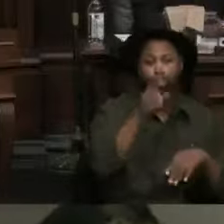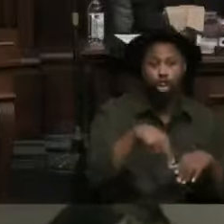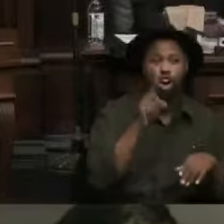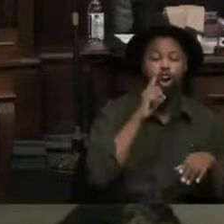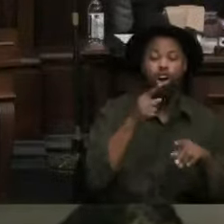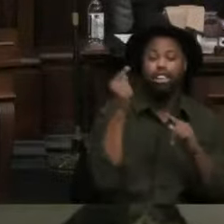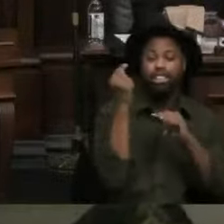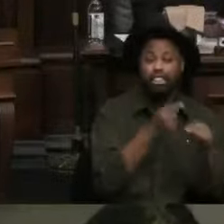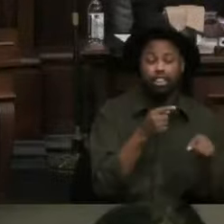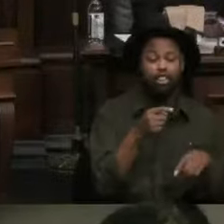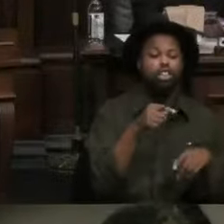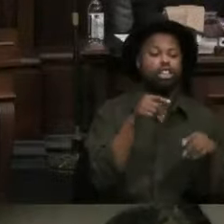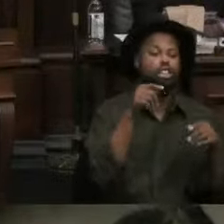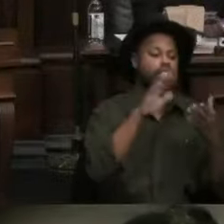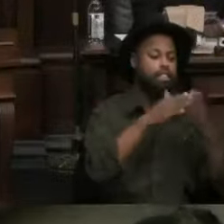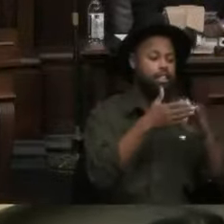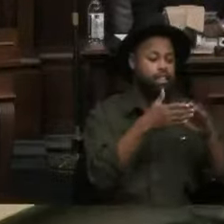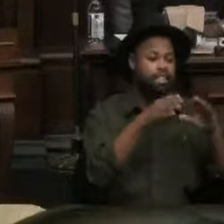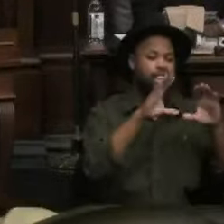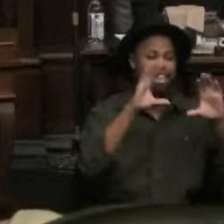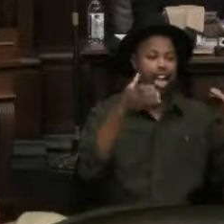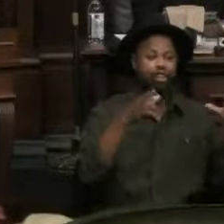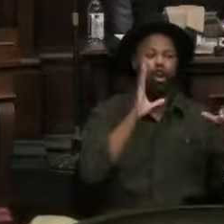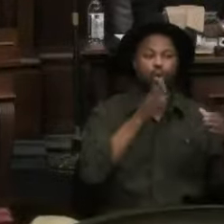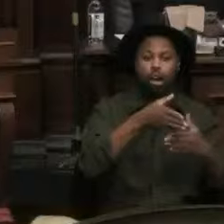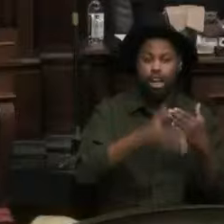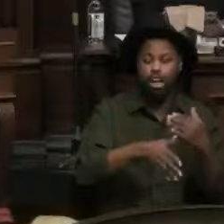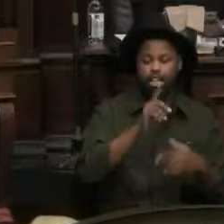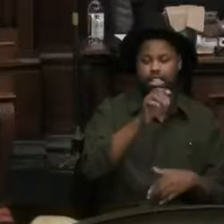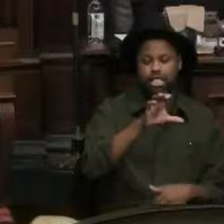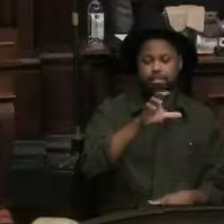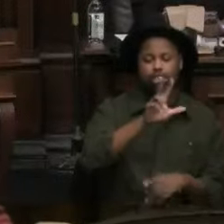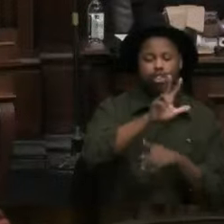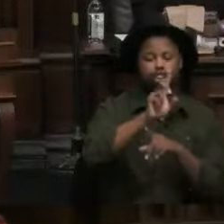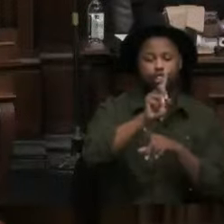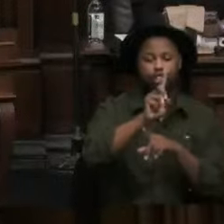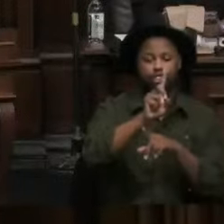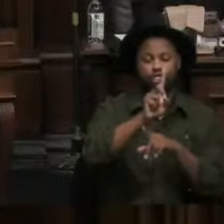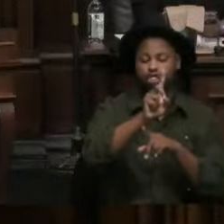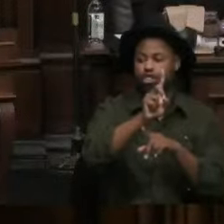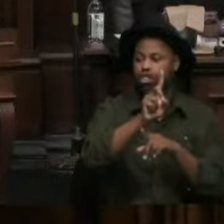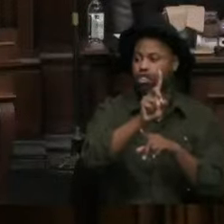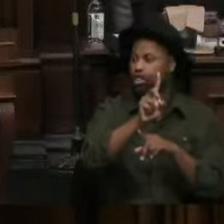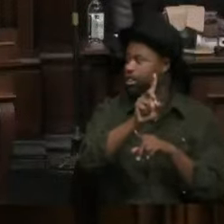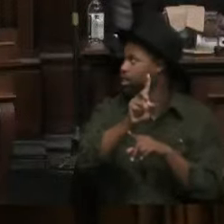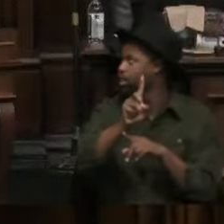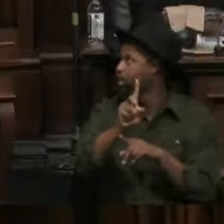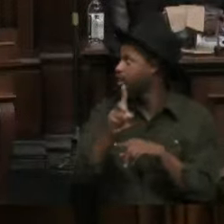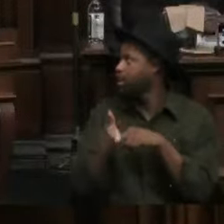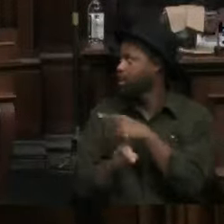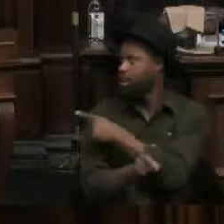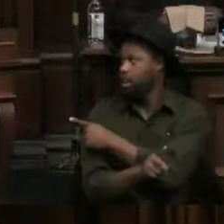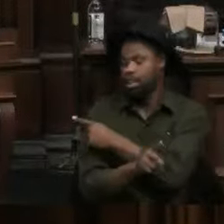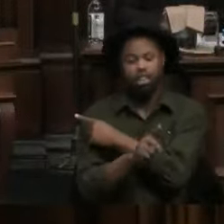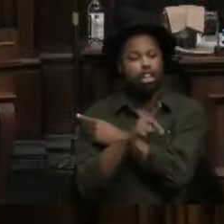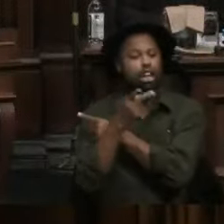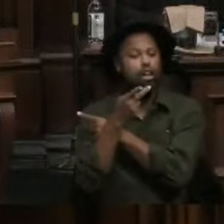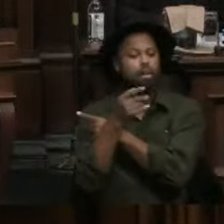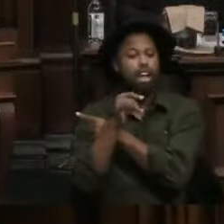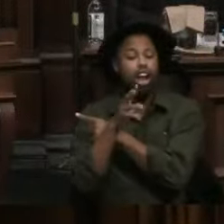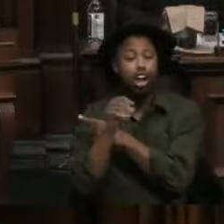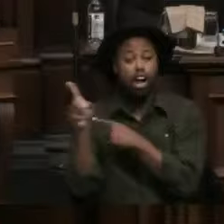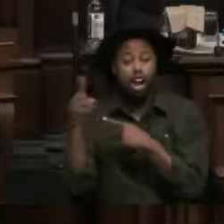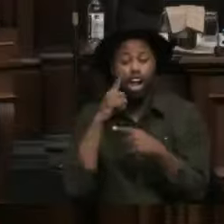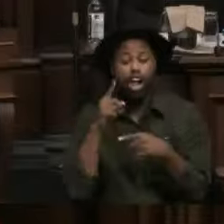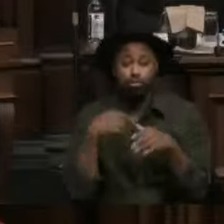tenure on City Council, which will end on December 31st, and whereas Council Member Pale is a native